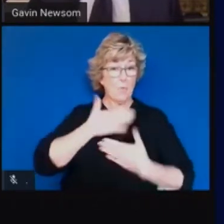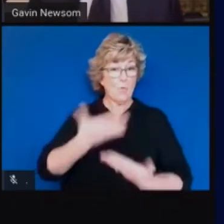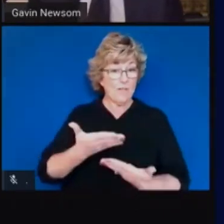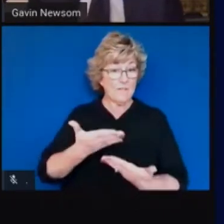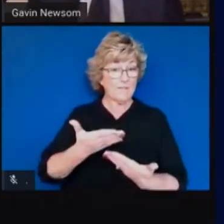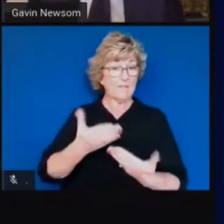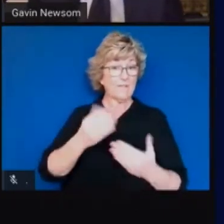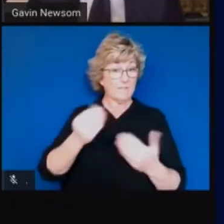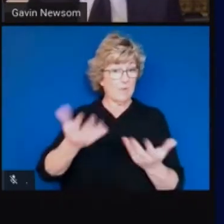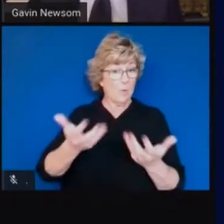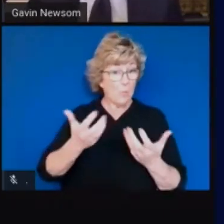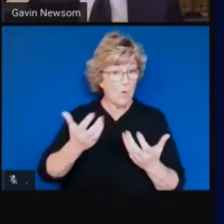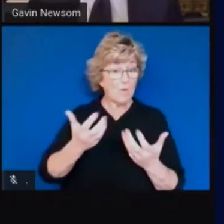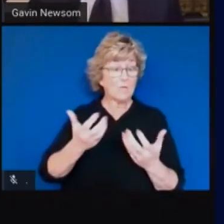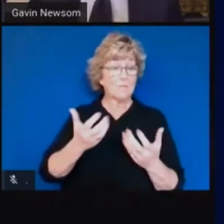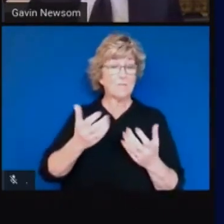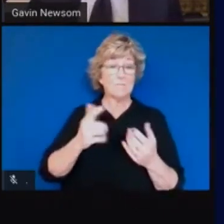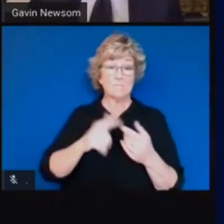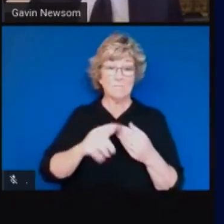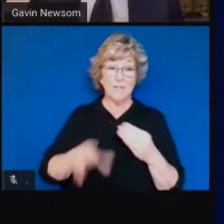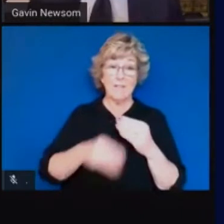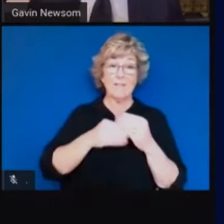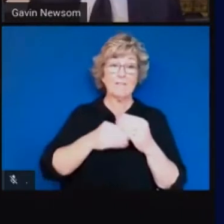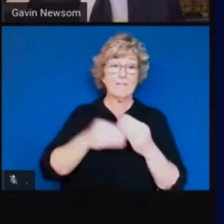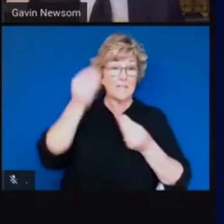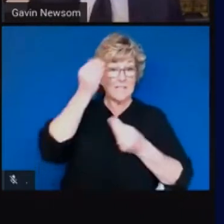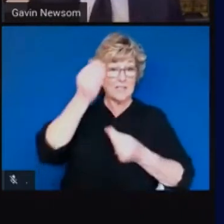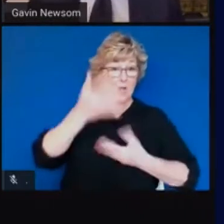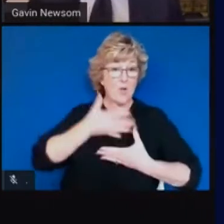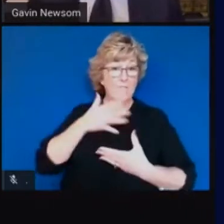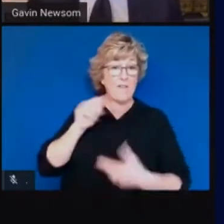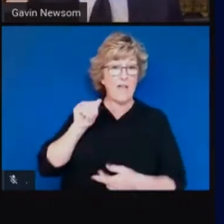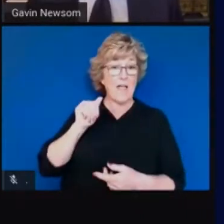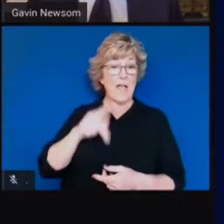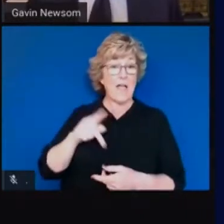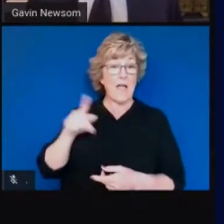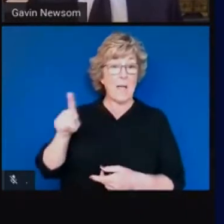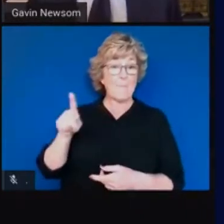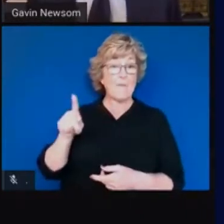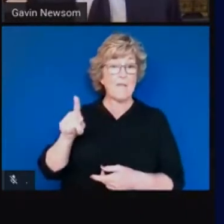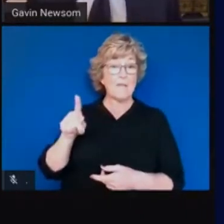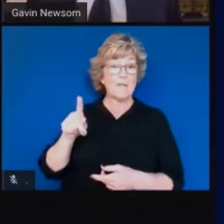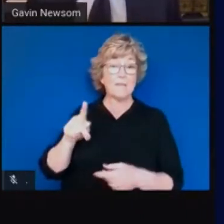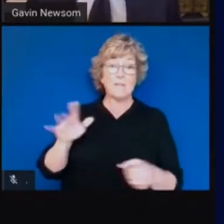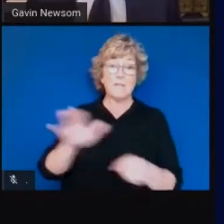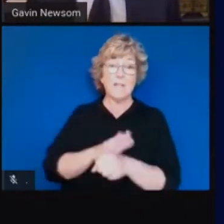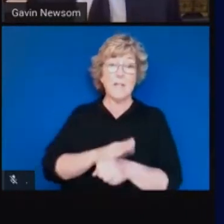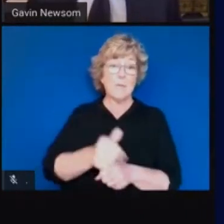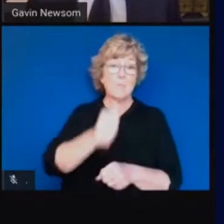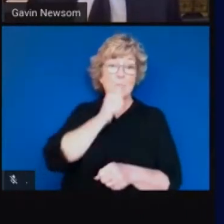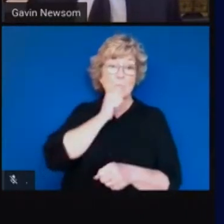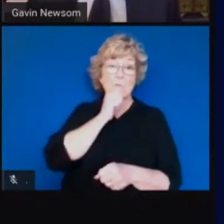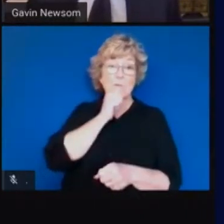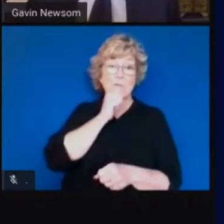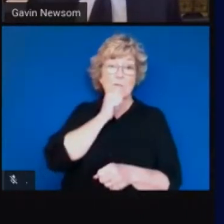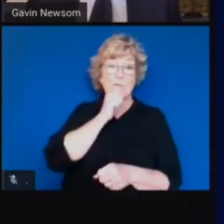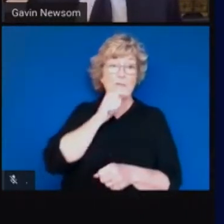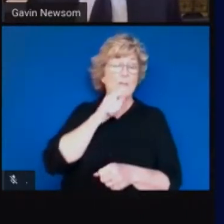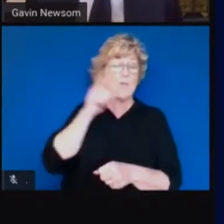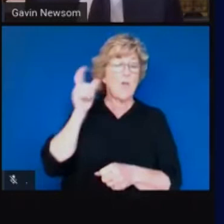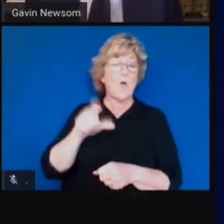able, desirous to get this notification app, completely private, opt-in, don't have to do it,